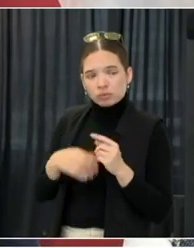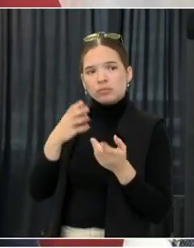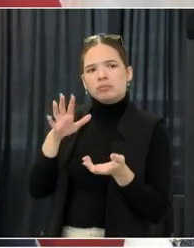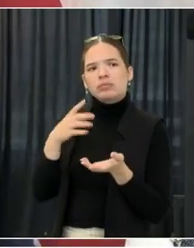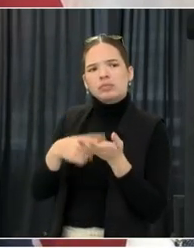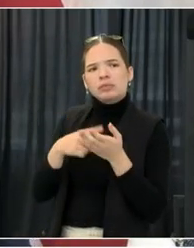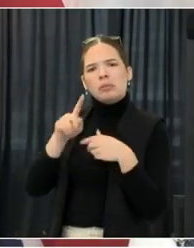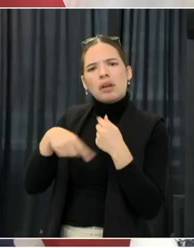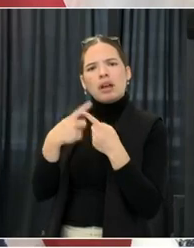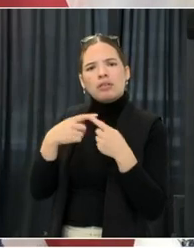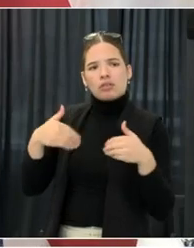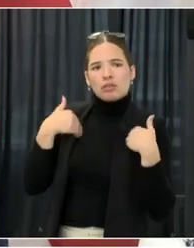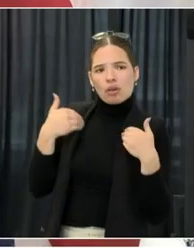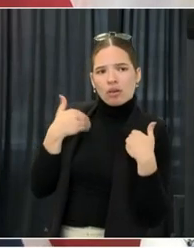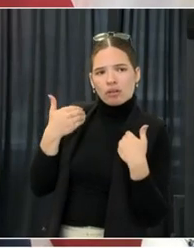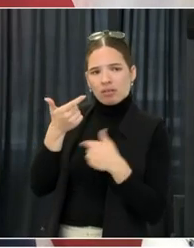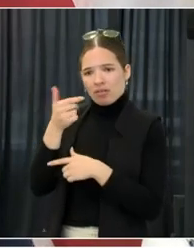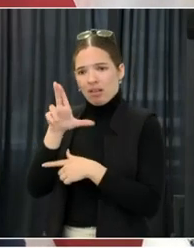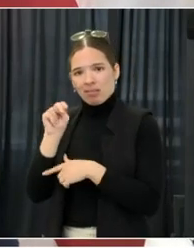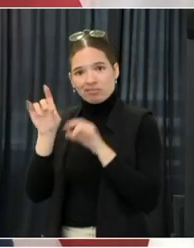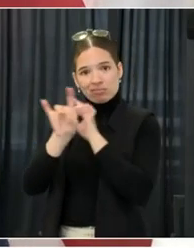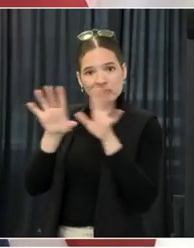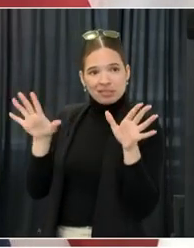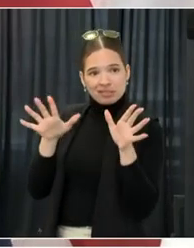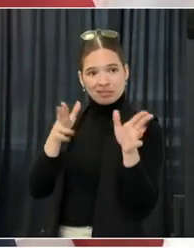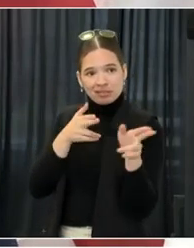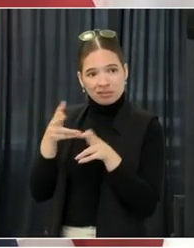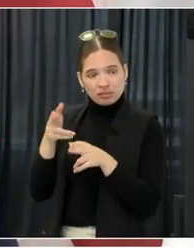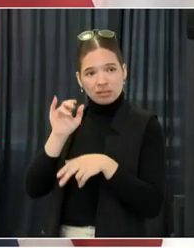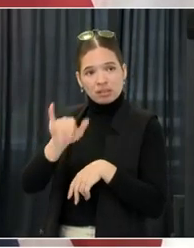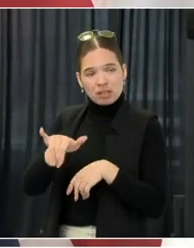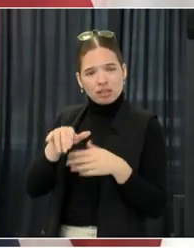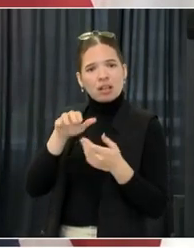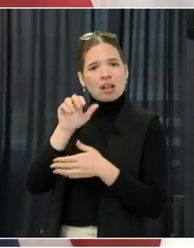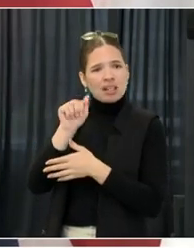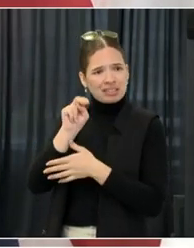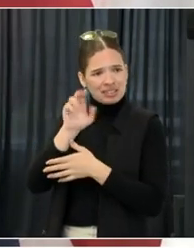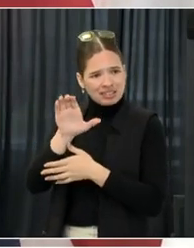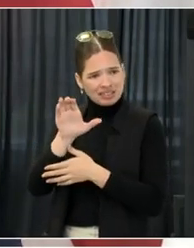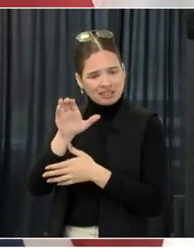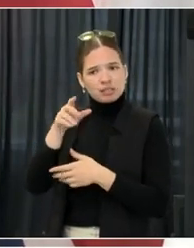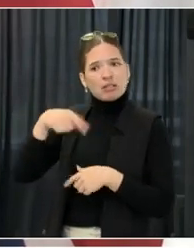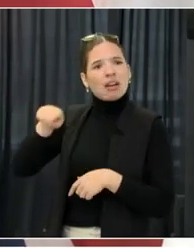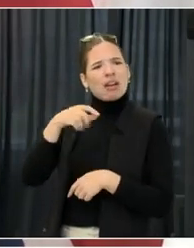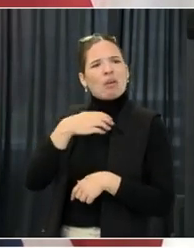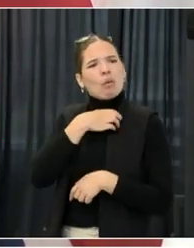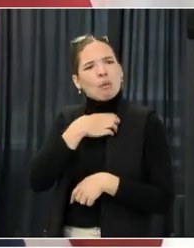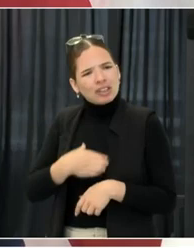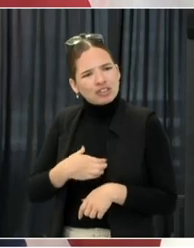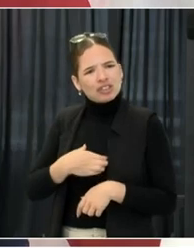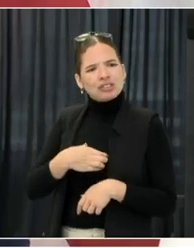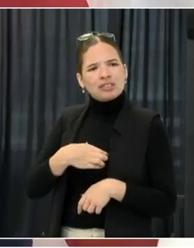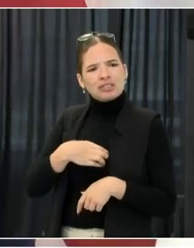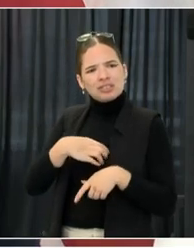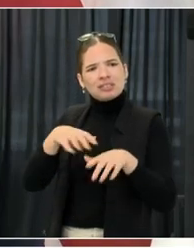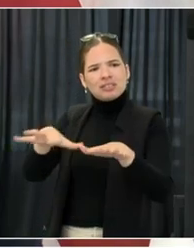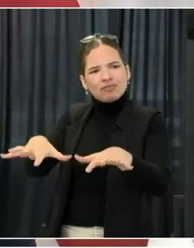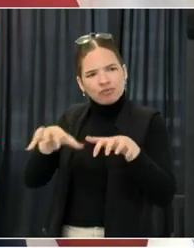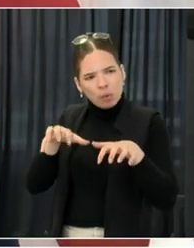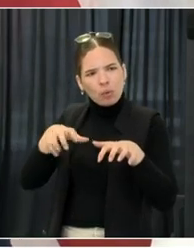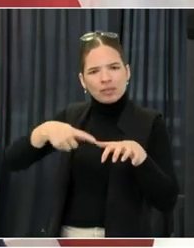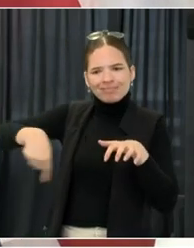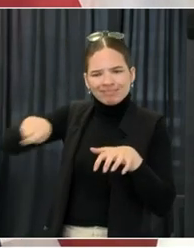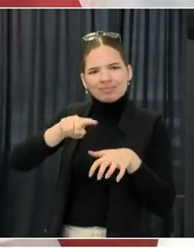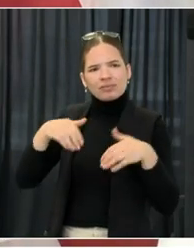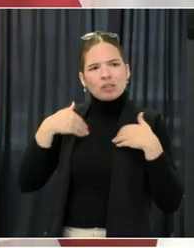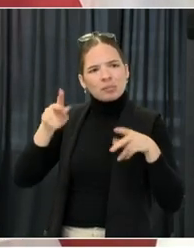talked about a lot today, one of the ANCs says, she wished the room had been full of young people. Is that a solution that you think is viable and one that you all